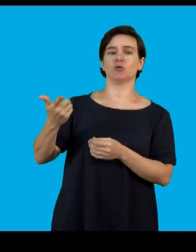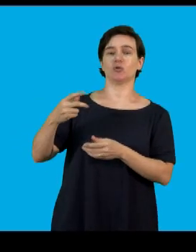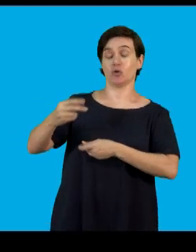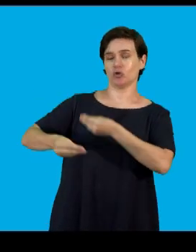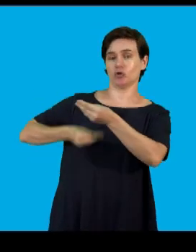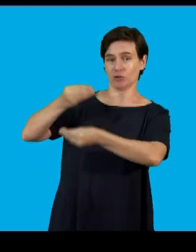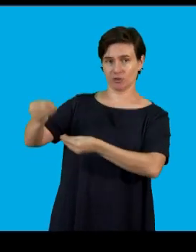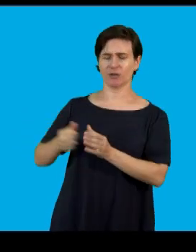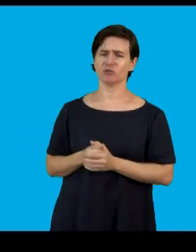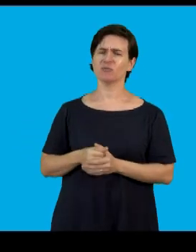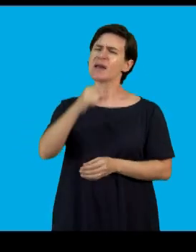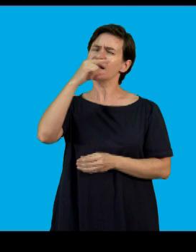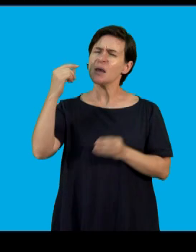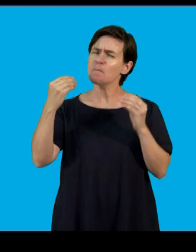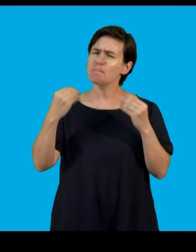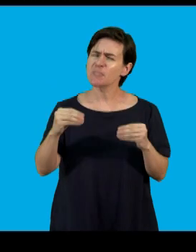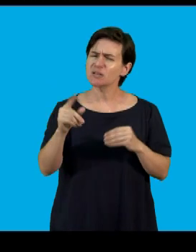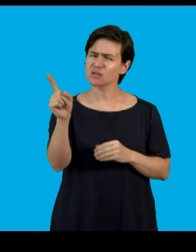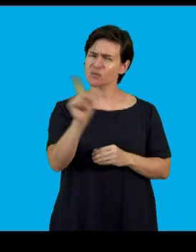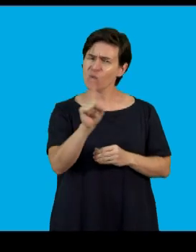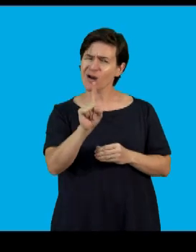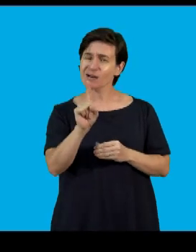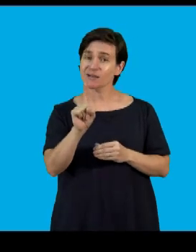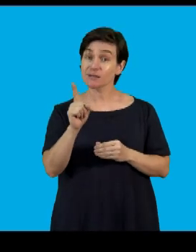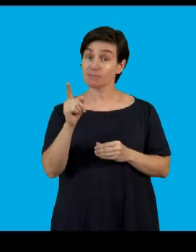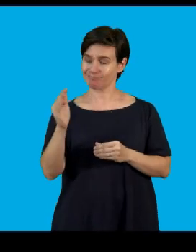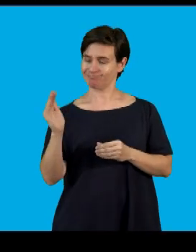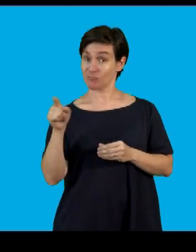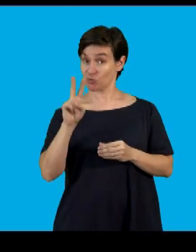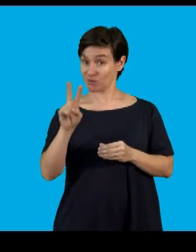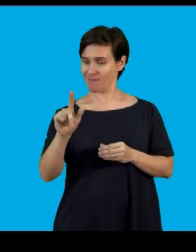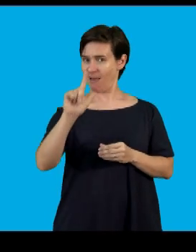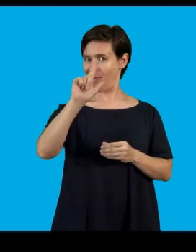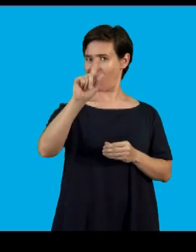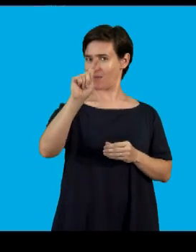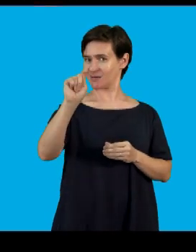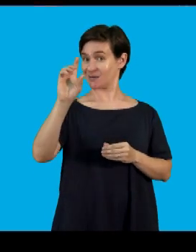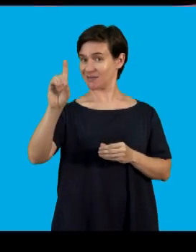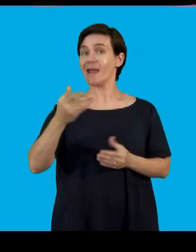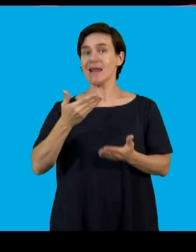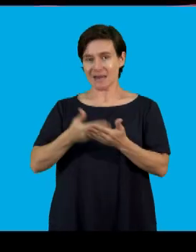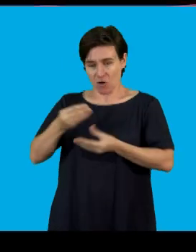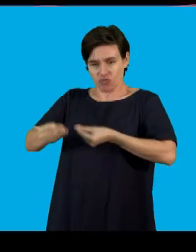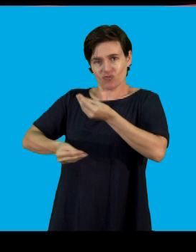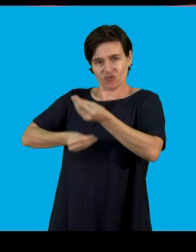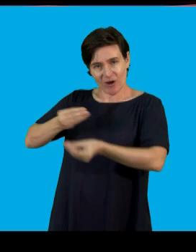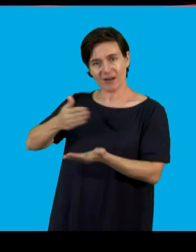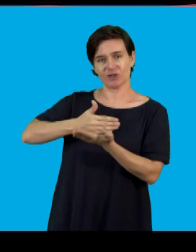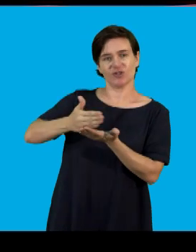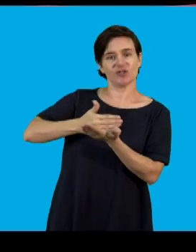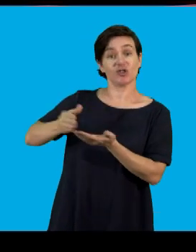is the name of the business, right? If it ends with the word Ltd, and also they can trade their shares on